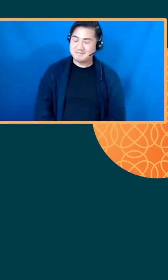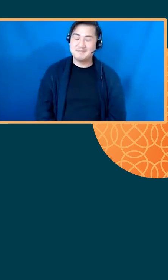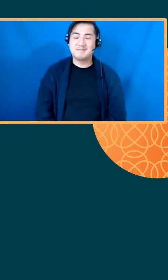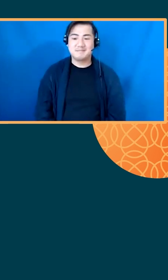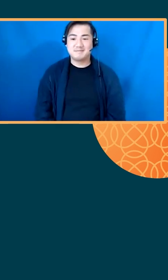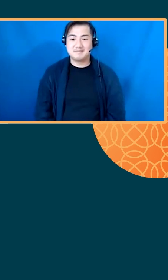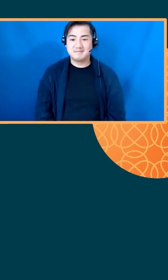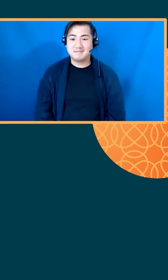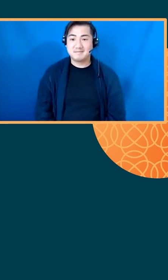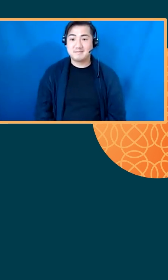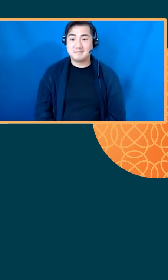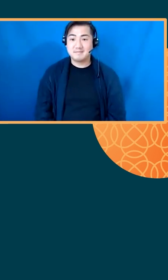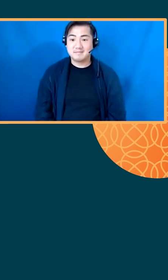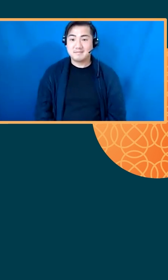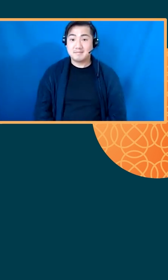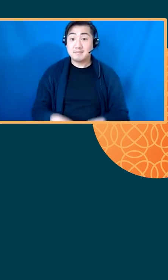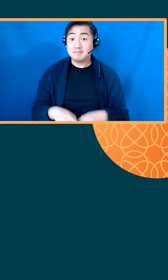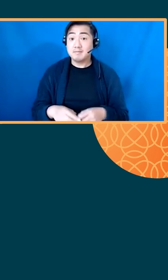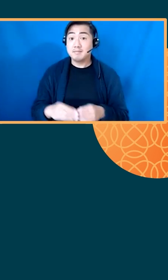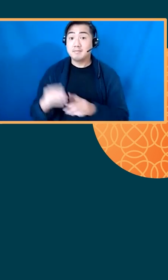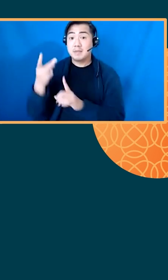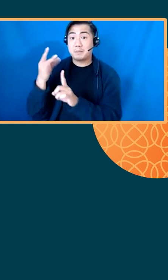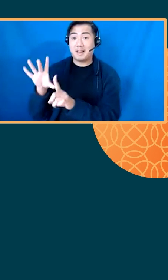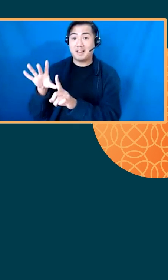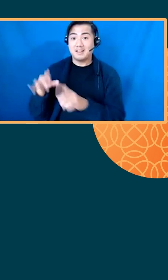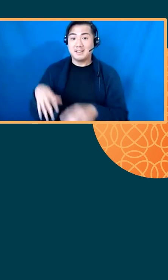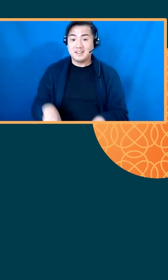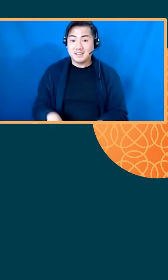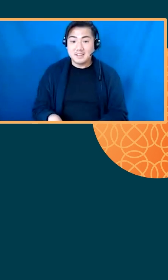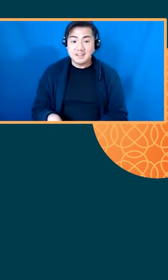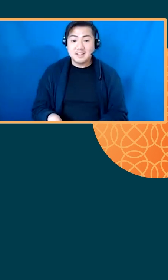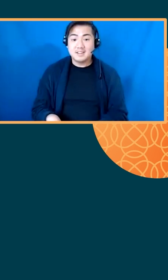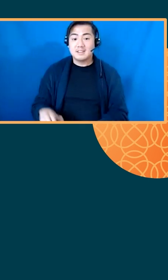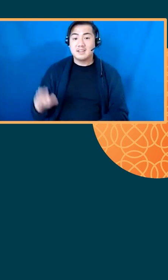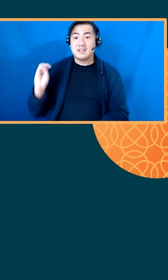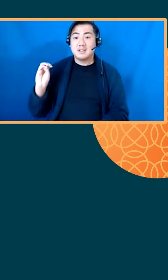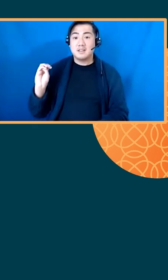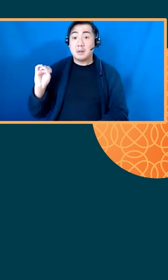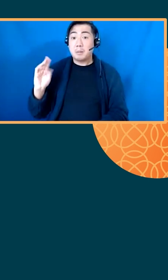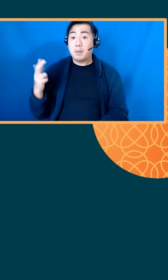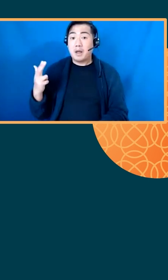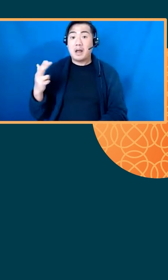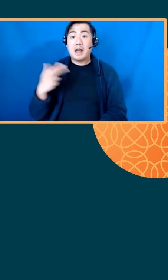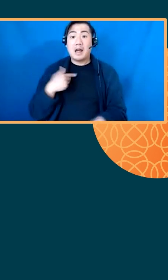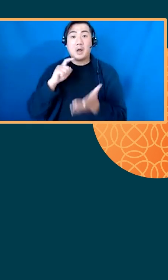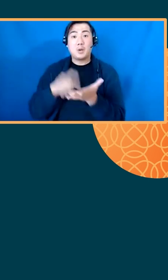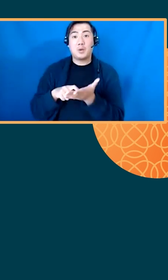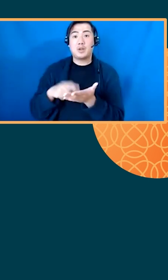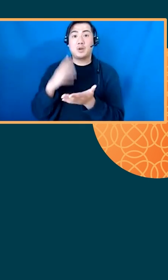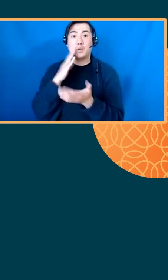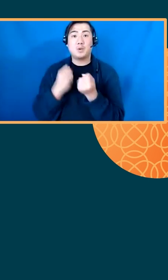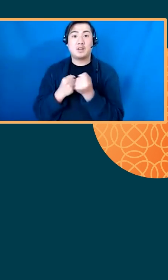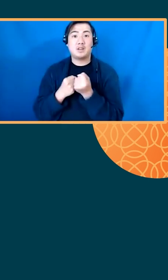Yes. This Can is I- Lindsey. Can I add just something to that? This is Micah. I notice a solidarity in the